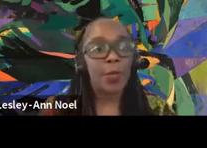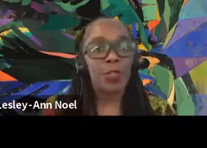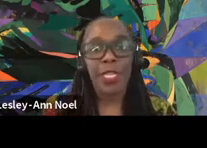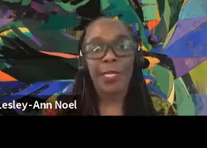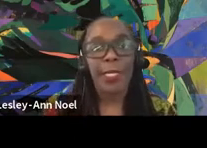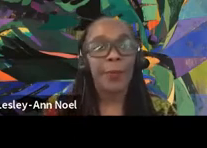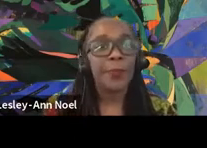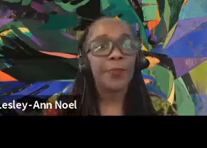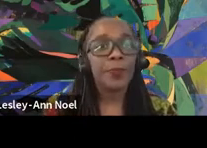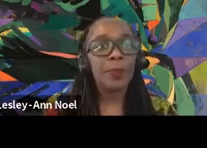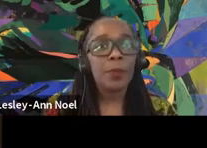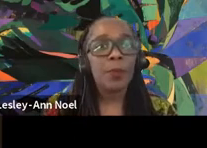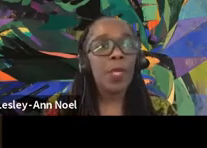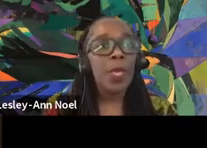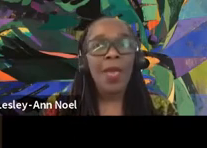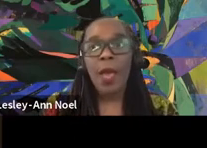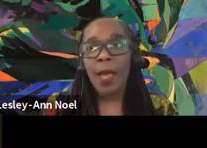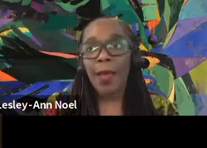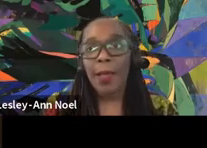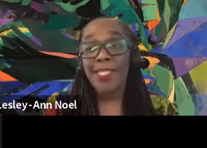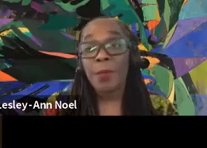envisioning, negotiating,